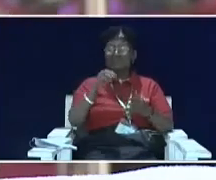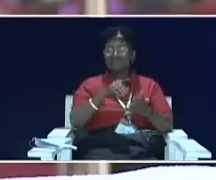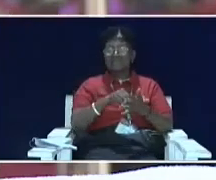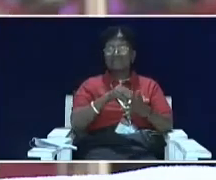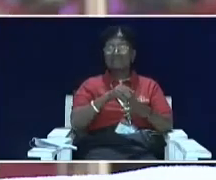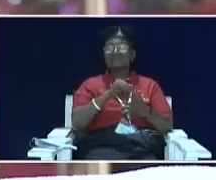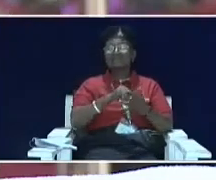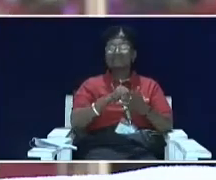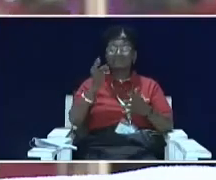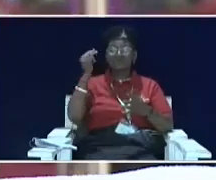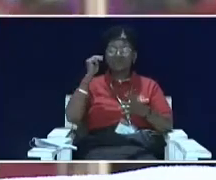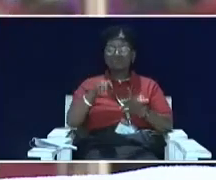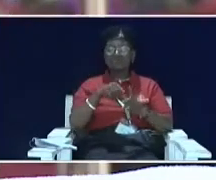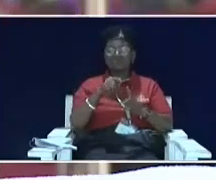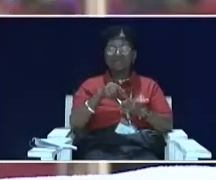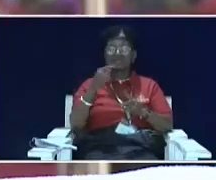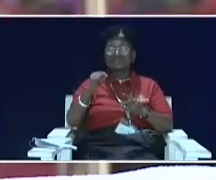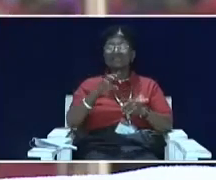young.